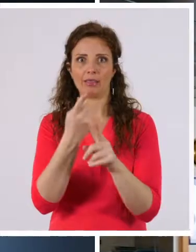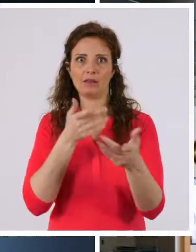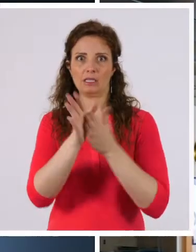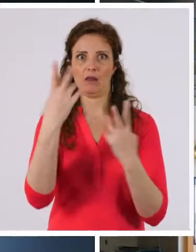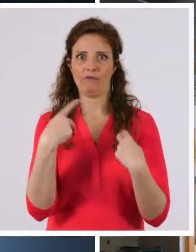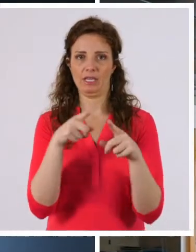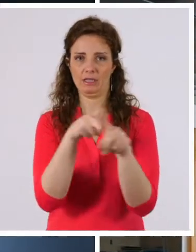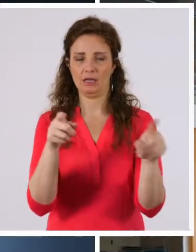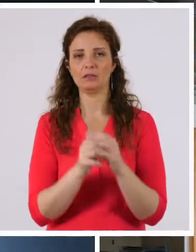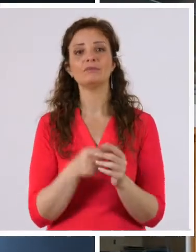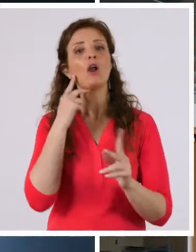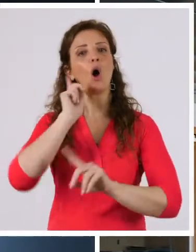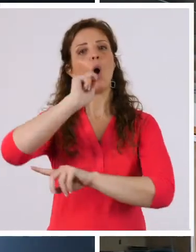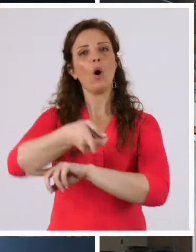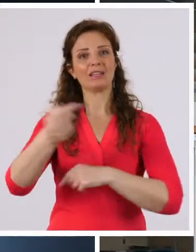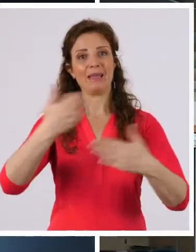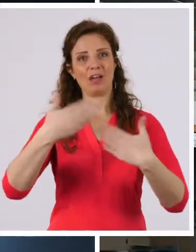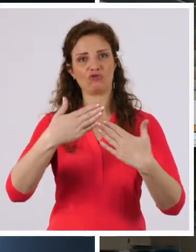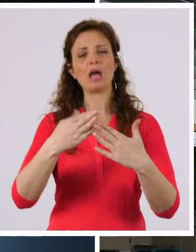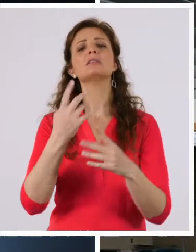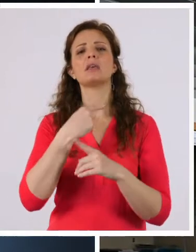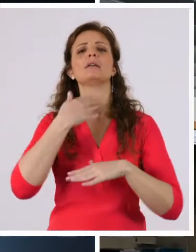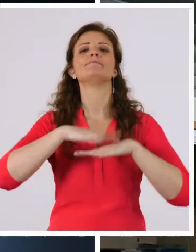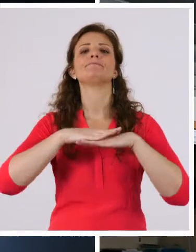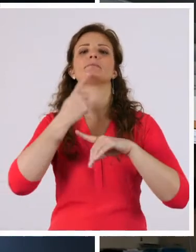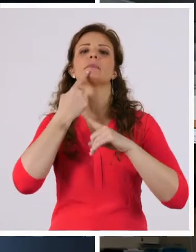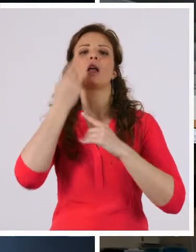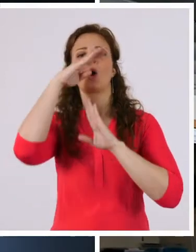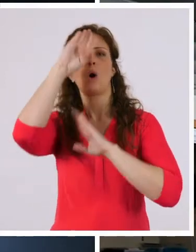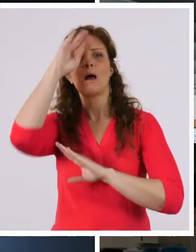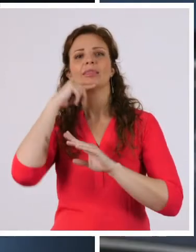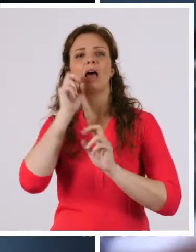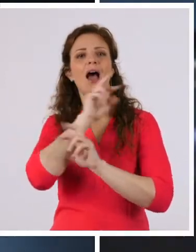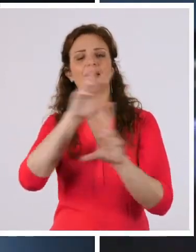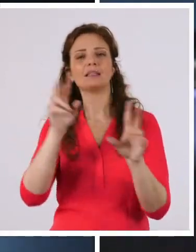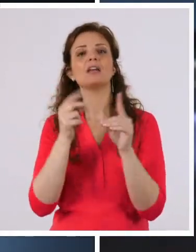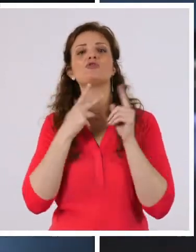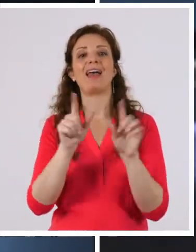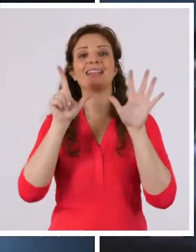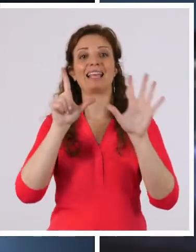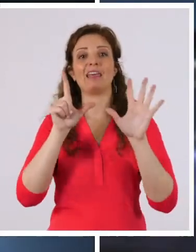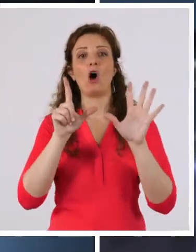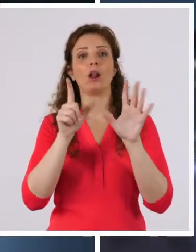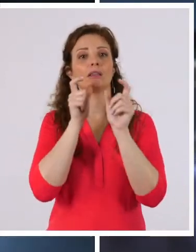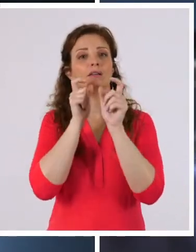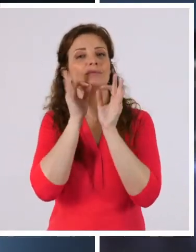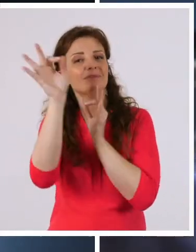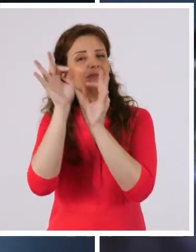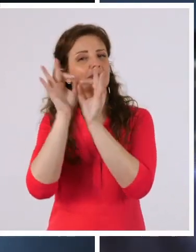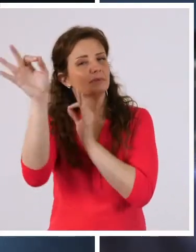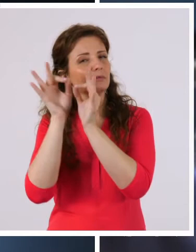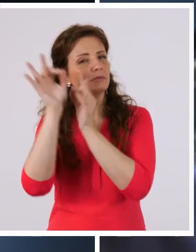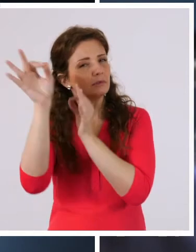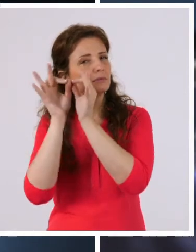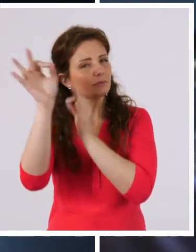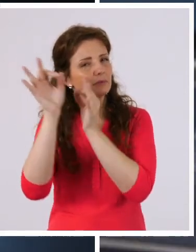Following an order of the captain, the general emergency order is given by seven or more short acoustic signals, followed